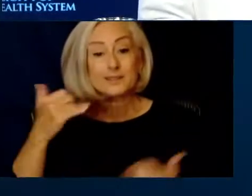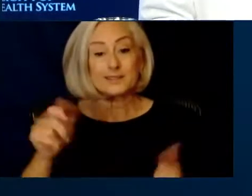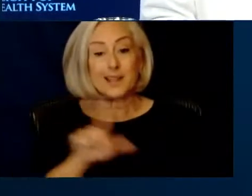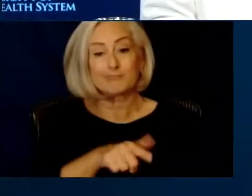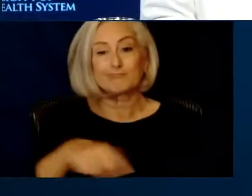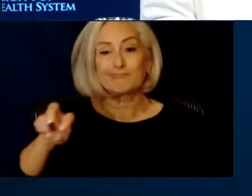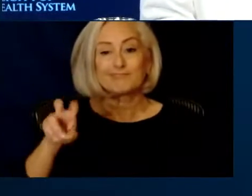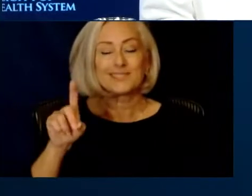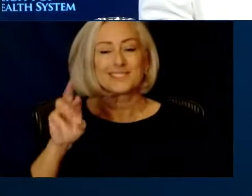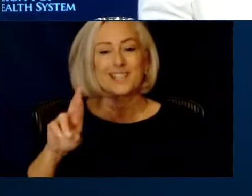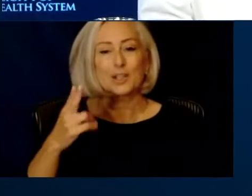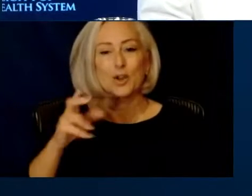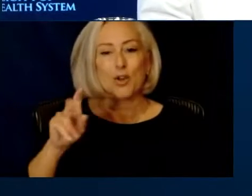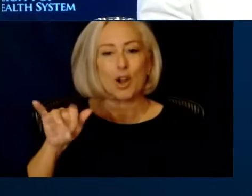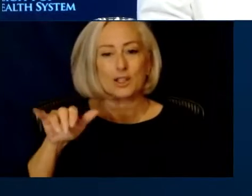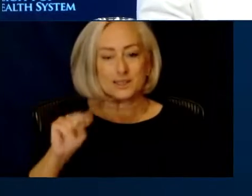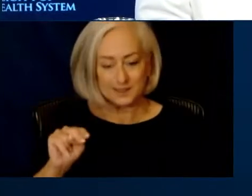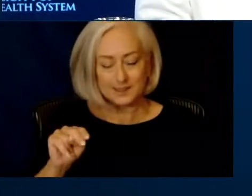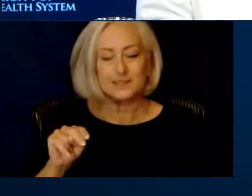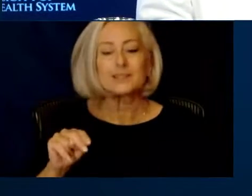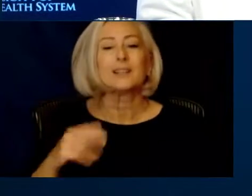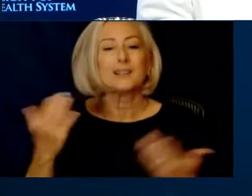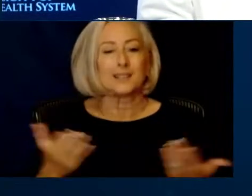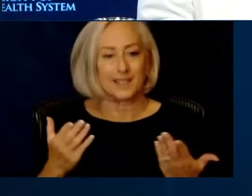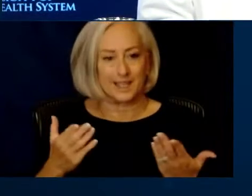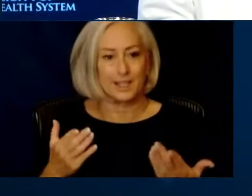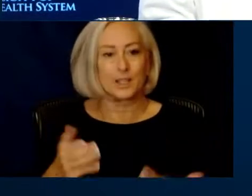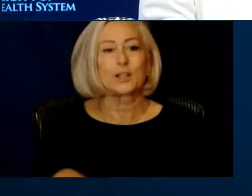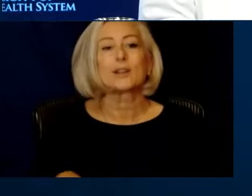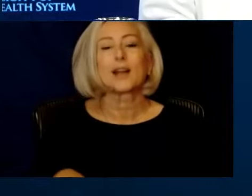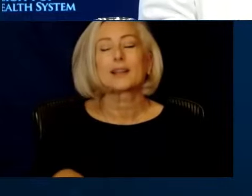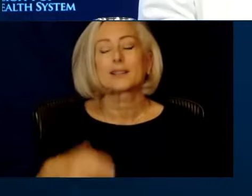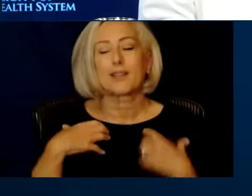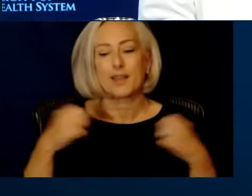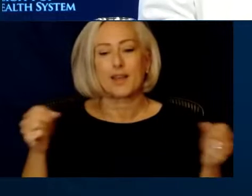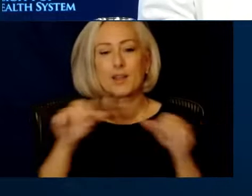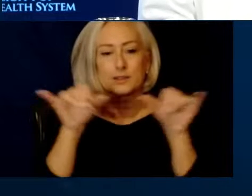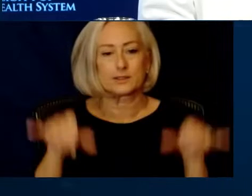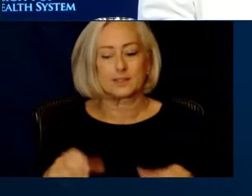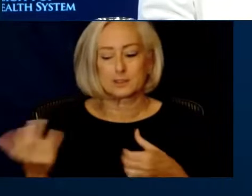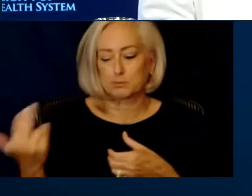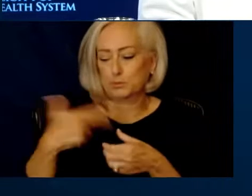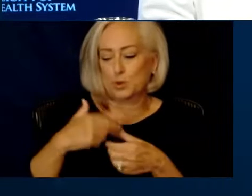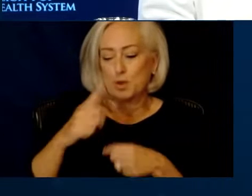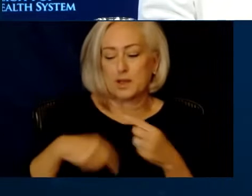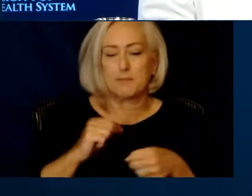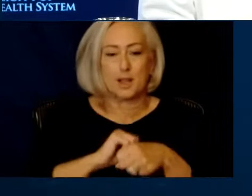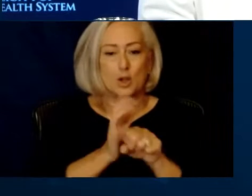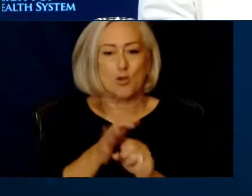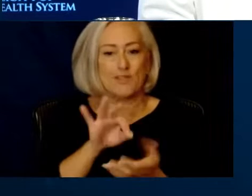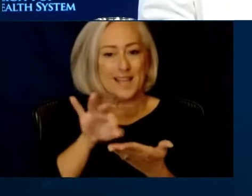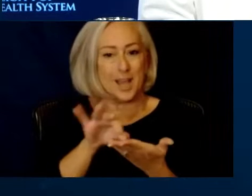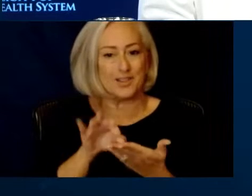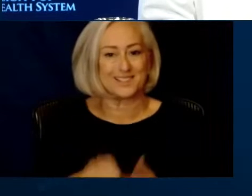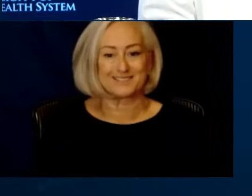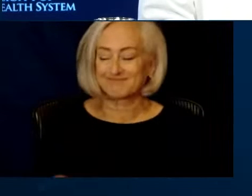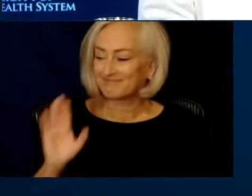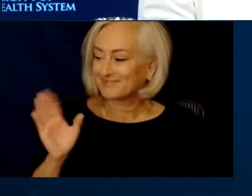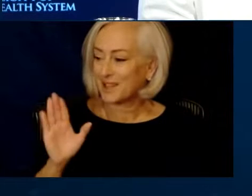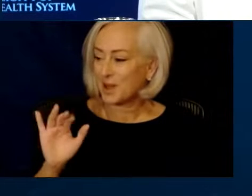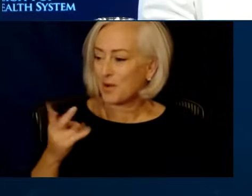Director of Infection Prevention and Control here at the Health System. He joins us now to talk about today's COVID count. Hawkeye. Yeah, hi. How are we doing,